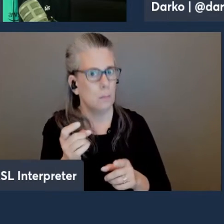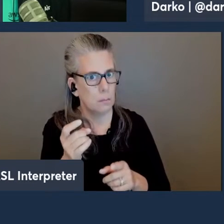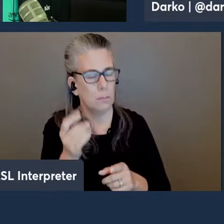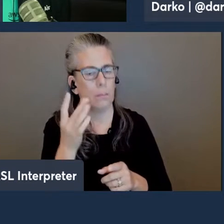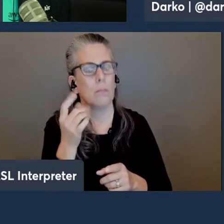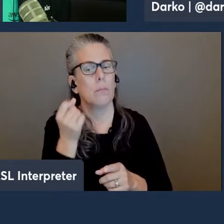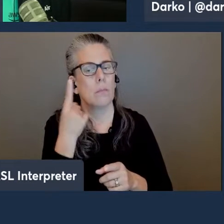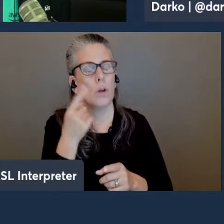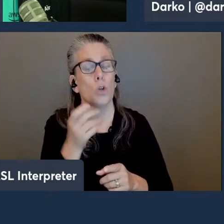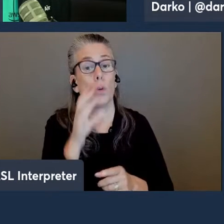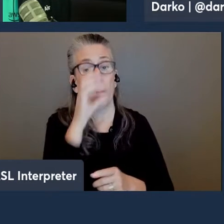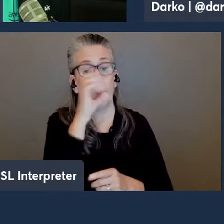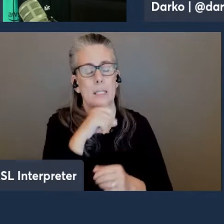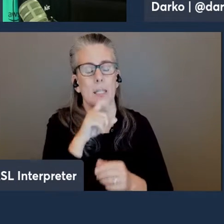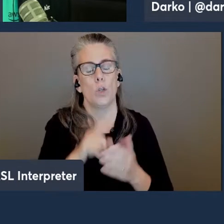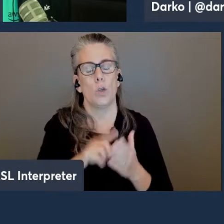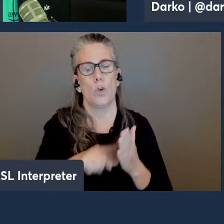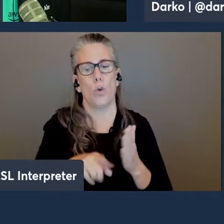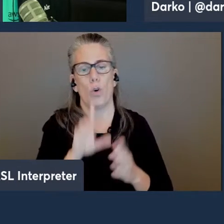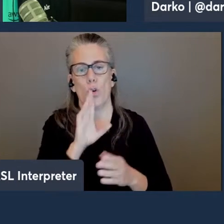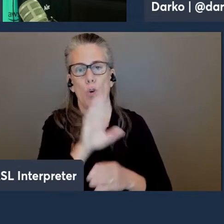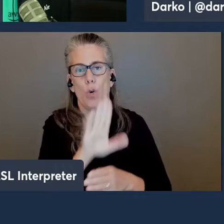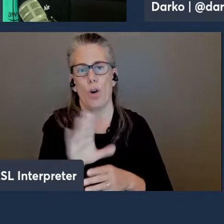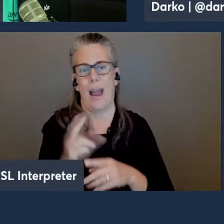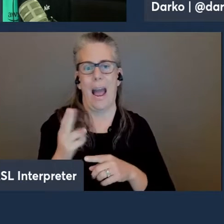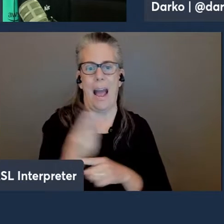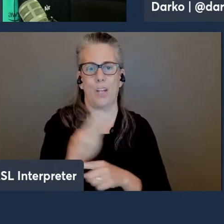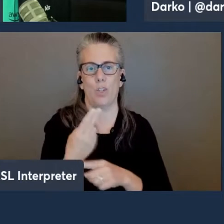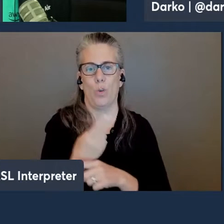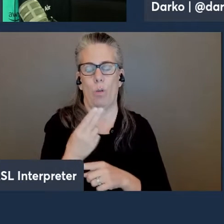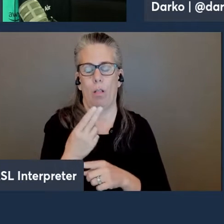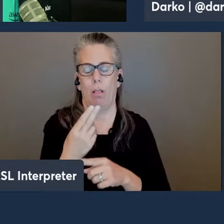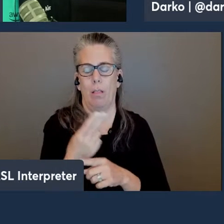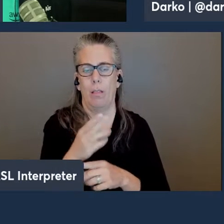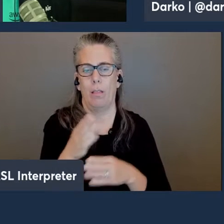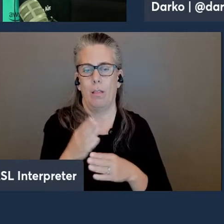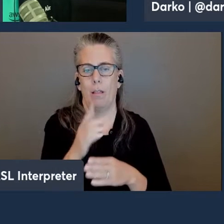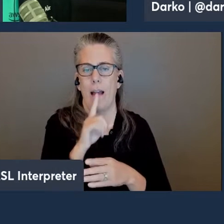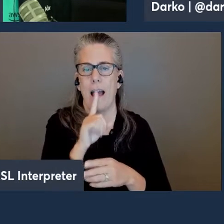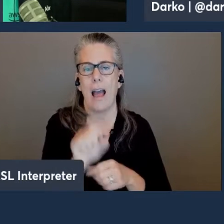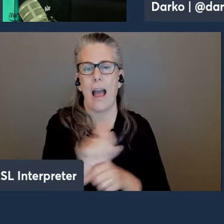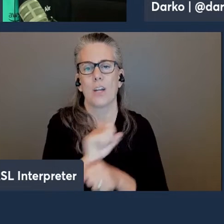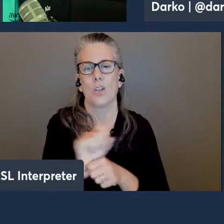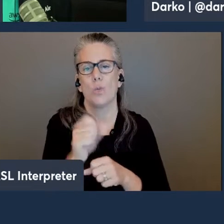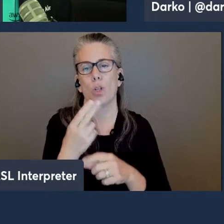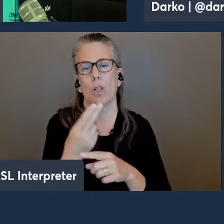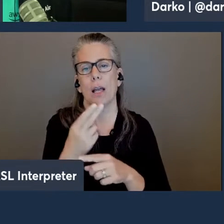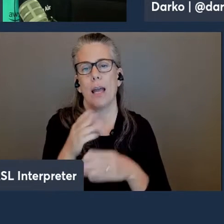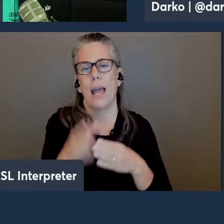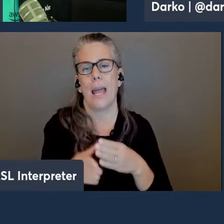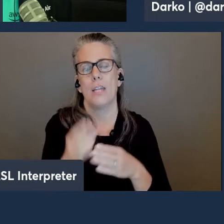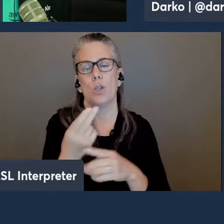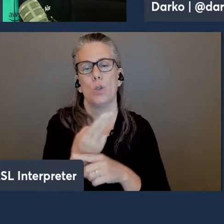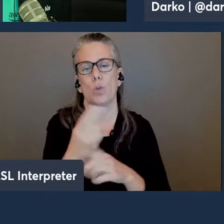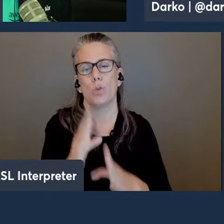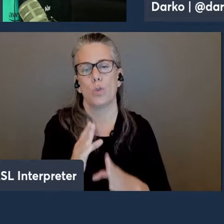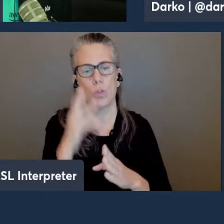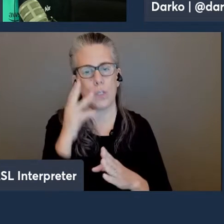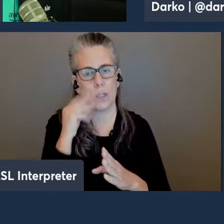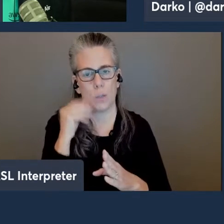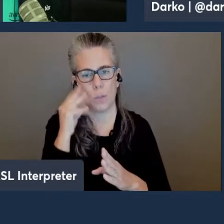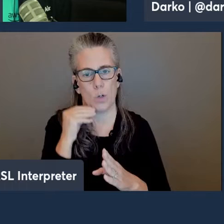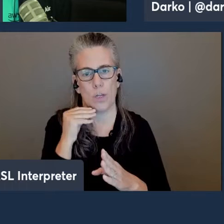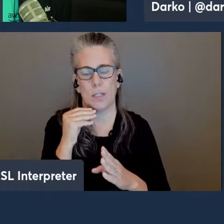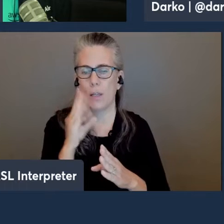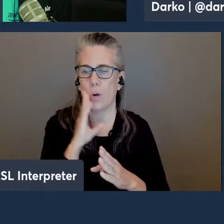user experience? And CloudWatch RUM complements this data with this actual telemetry. And so CloudWatch RUM provides you with the last mile